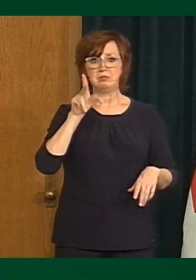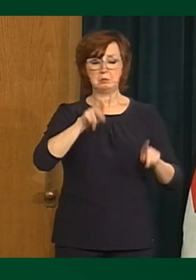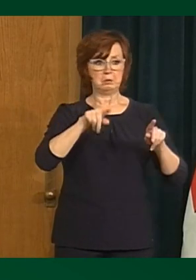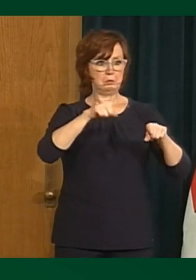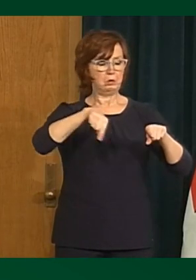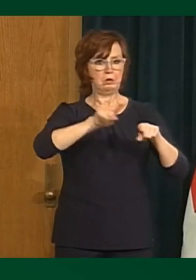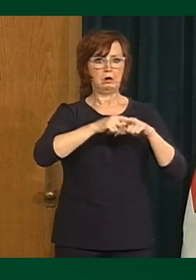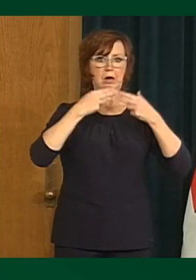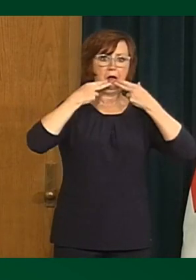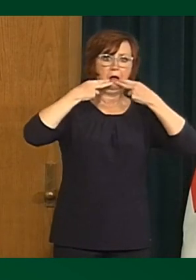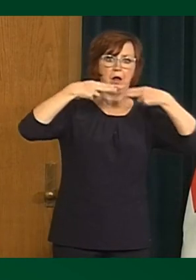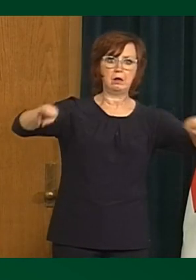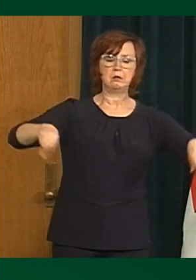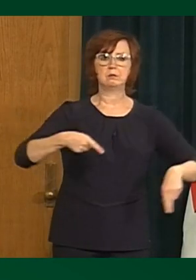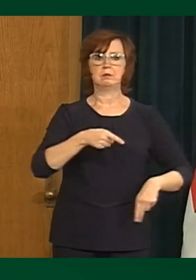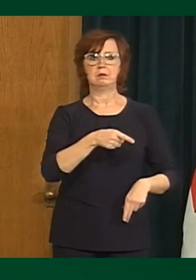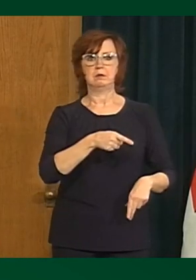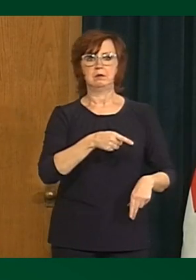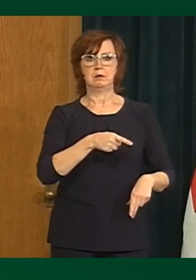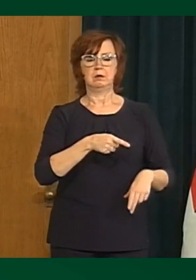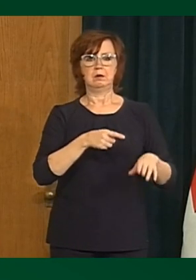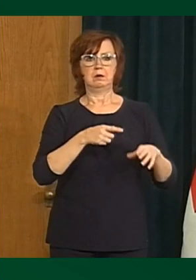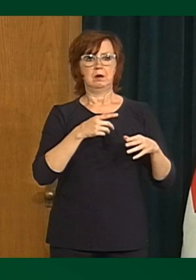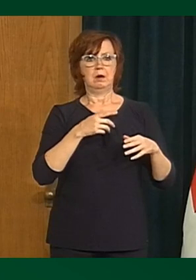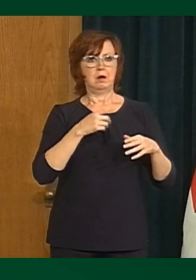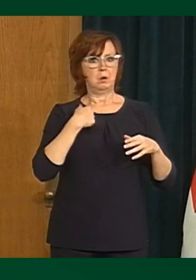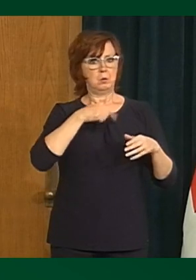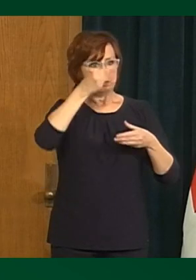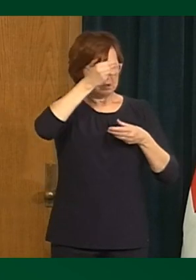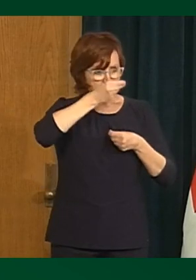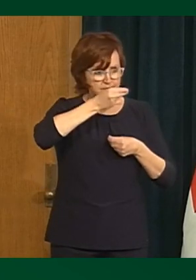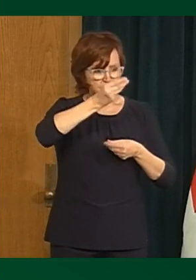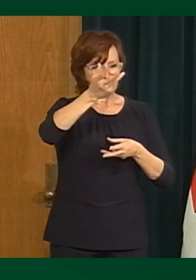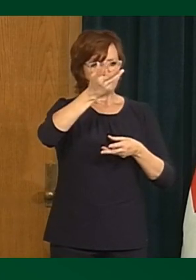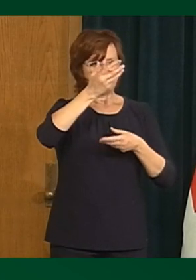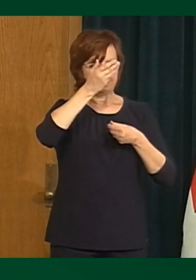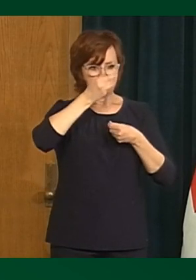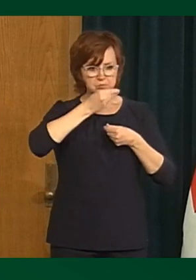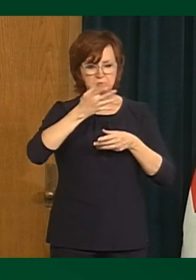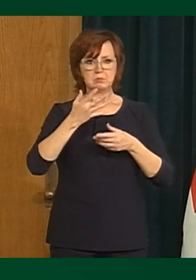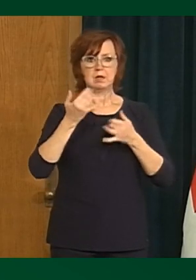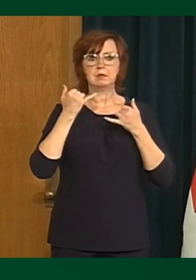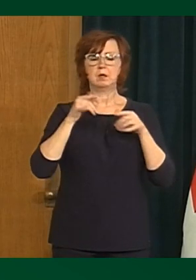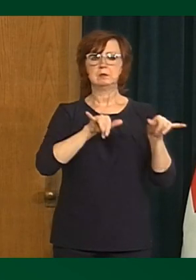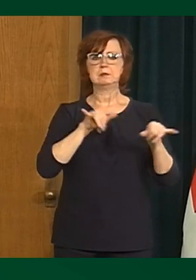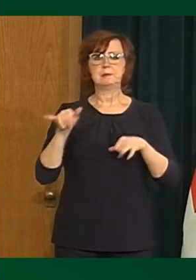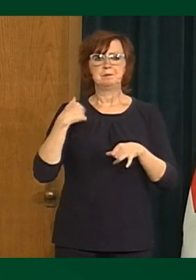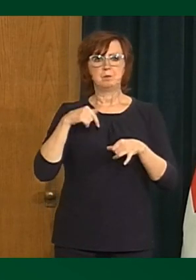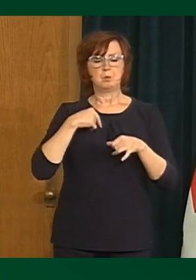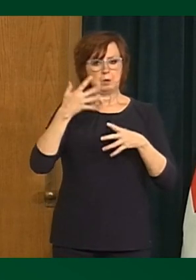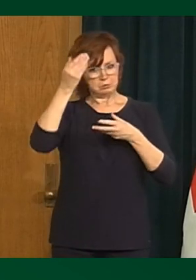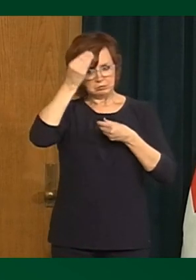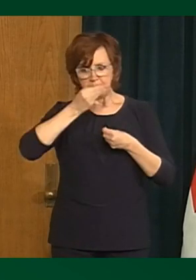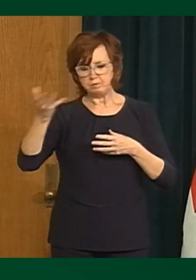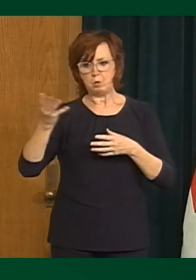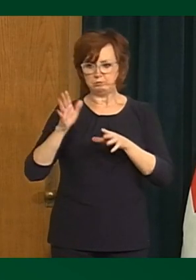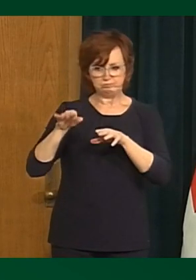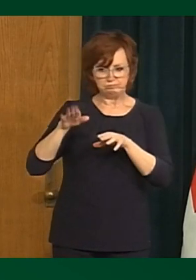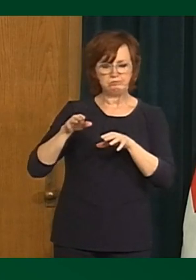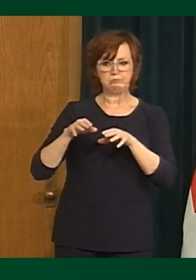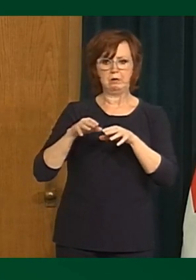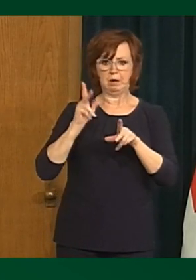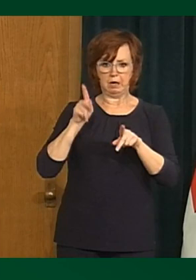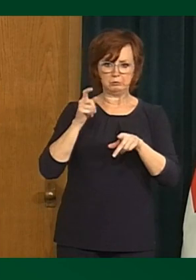the event, the whatever is happening, to occur, but to occur in a safe manner with appropriate physical distancing